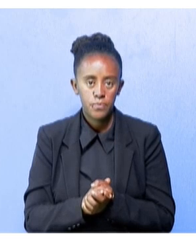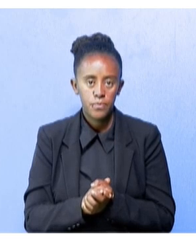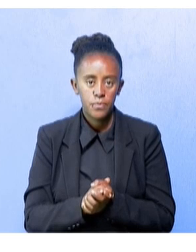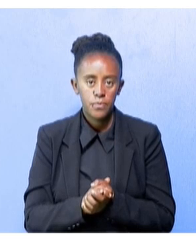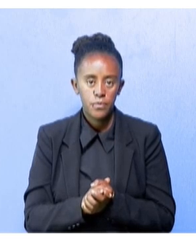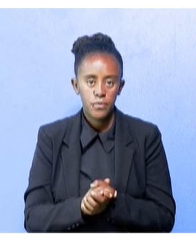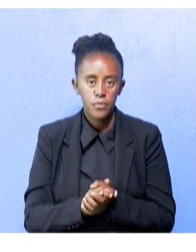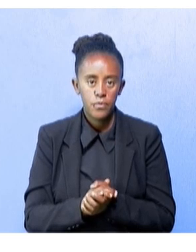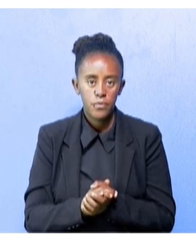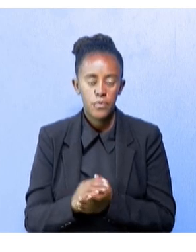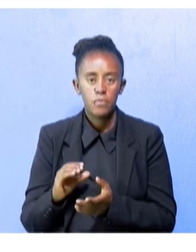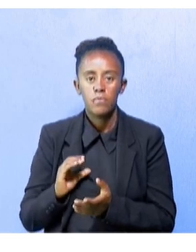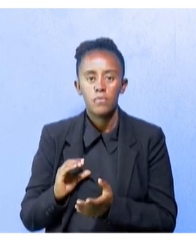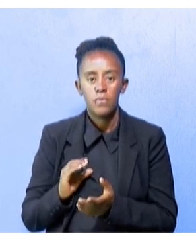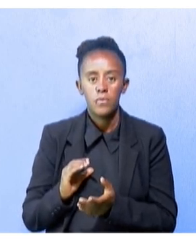our teacher